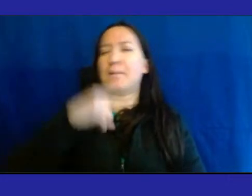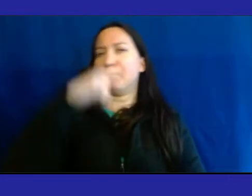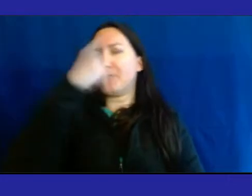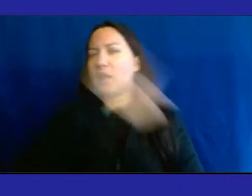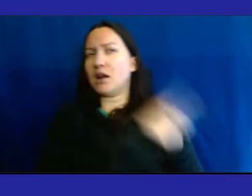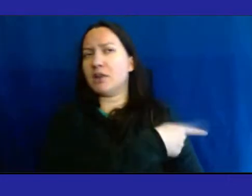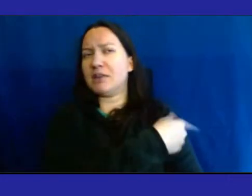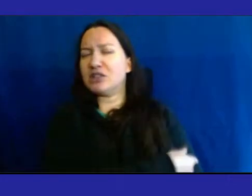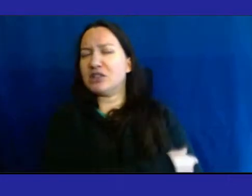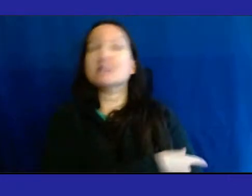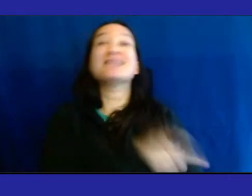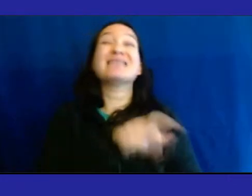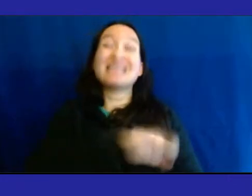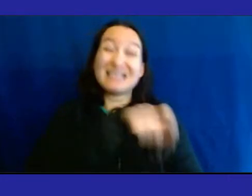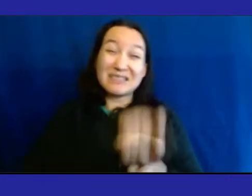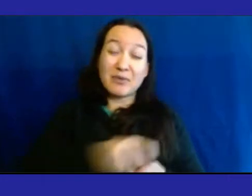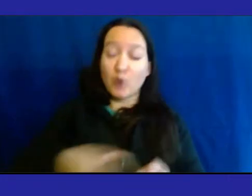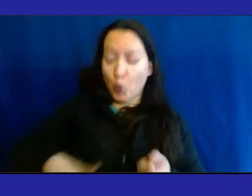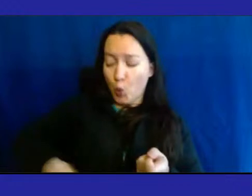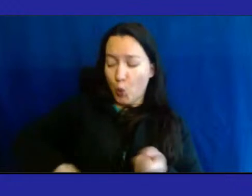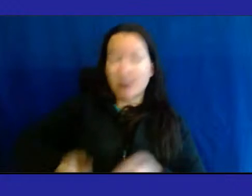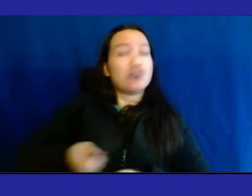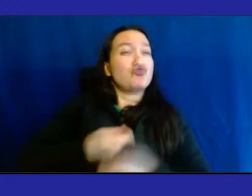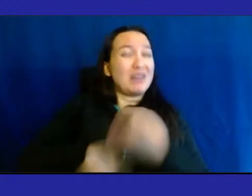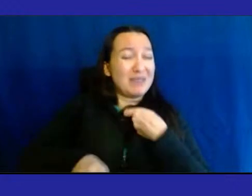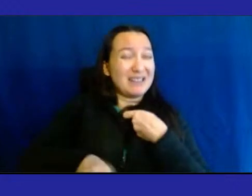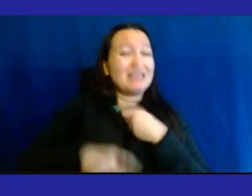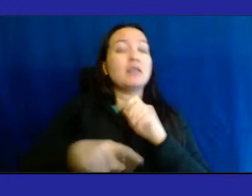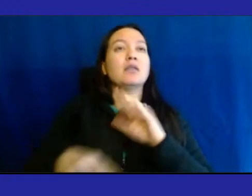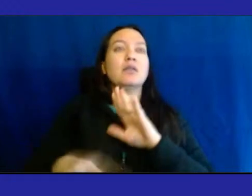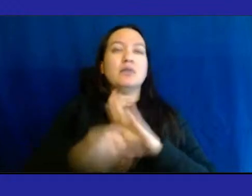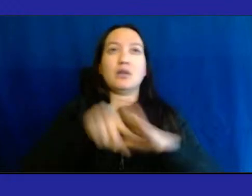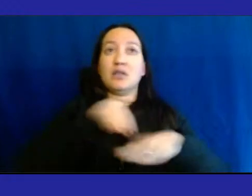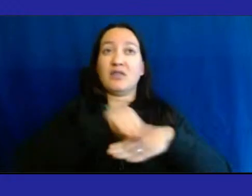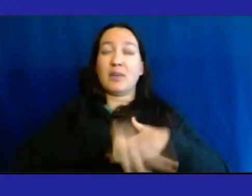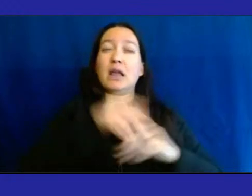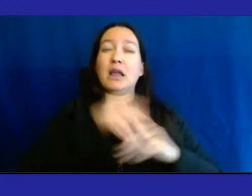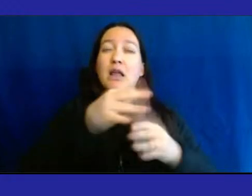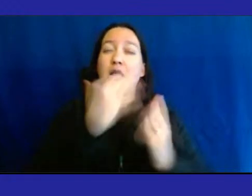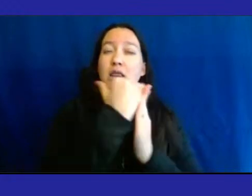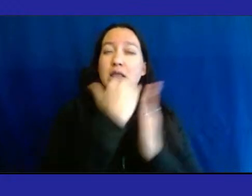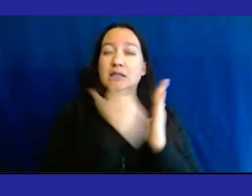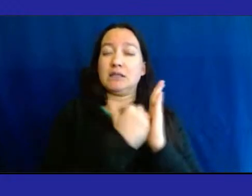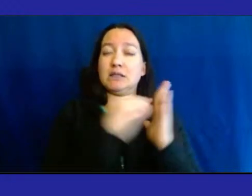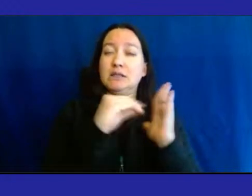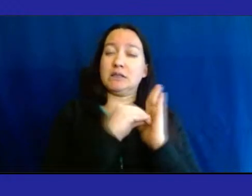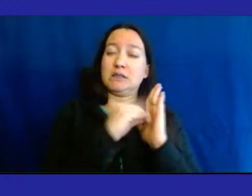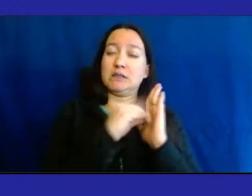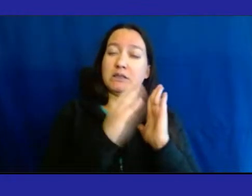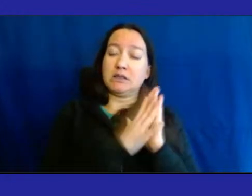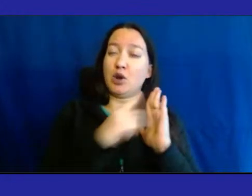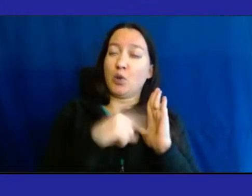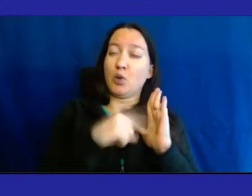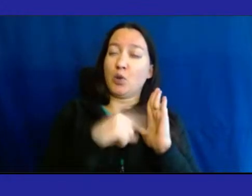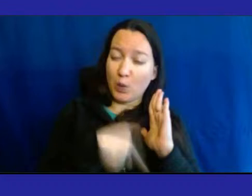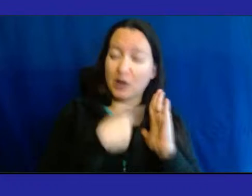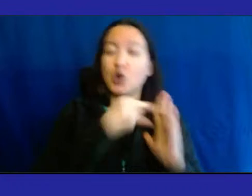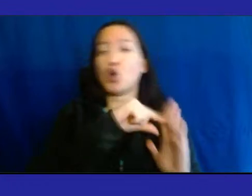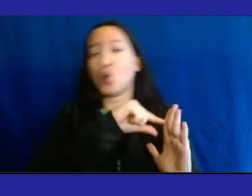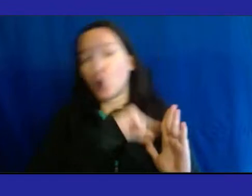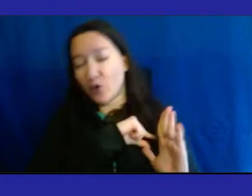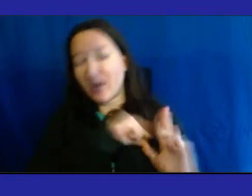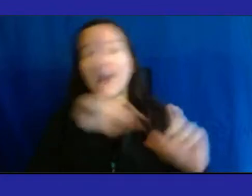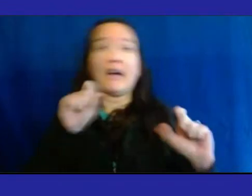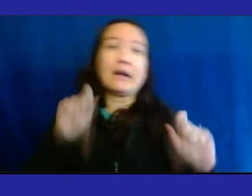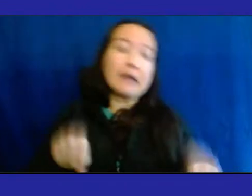organ transplantation, it may have negatively affected the timing of transplant listing or the date at which candidates qualify to begin waiting time